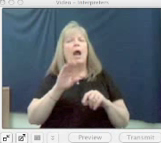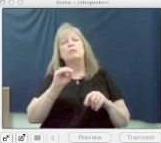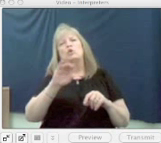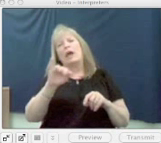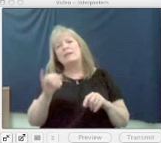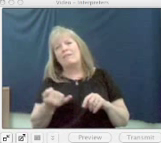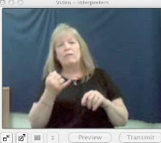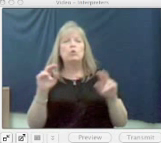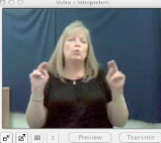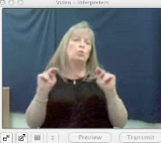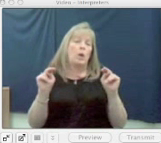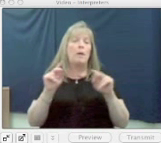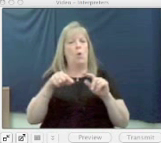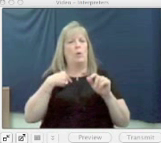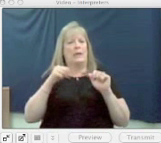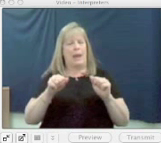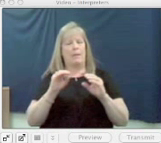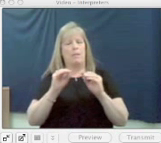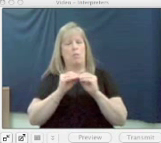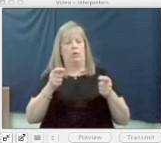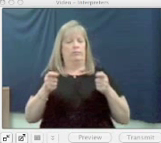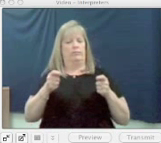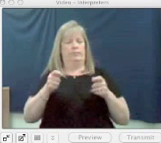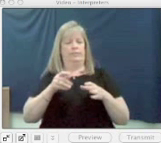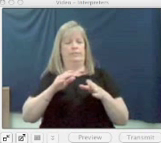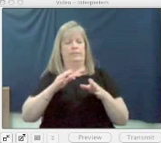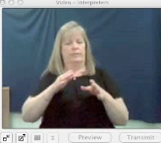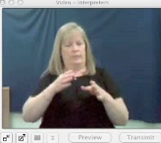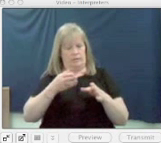disciplined in our subjectivity.